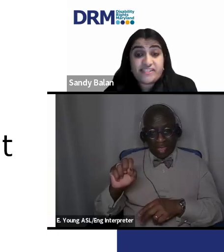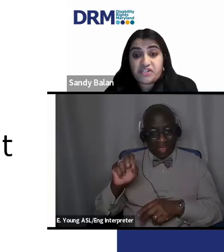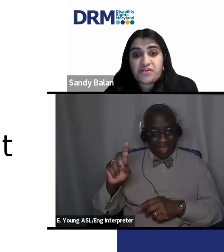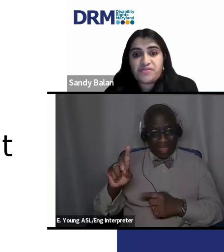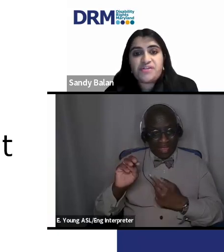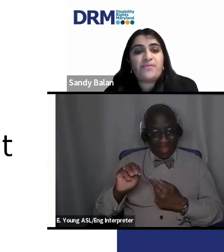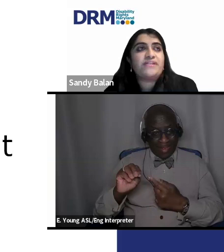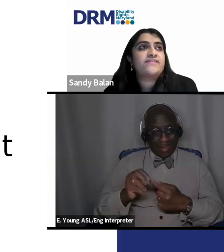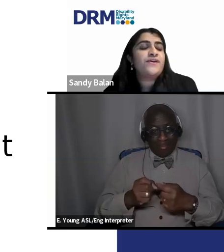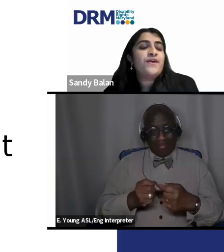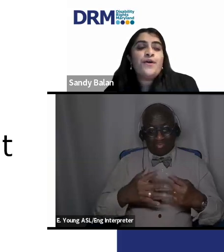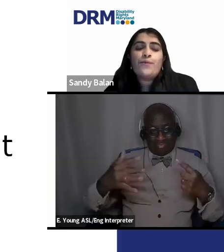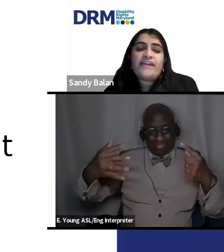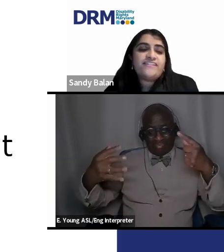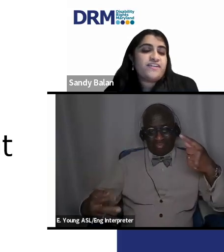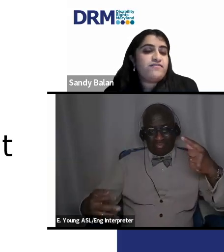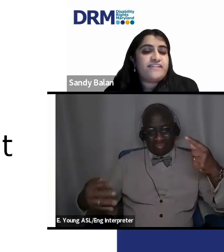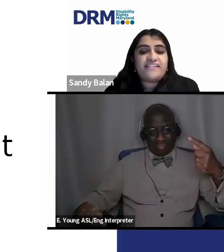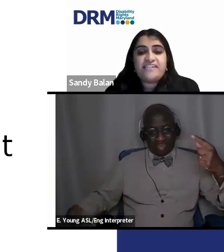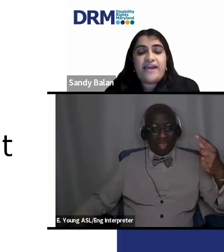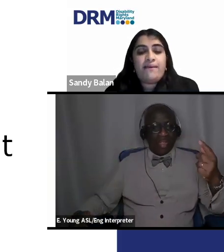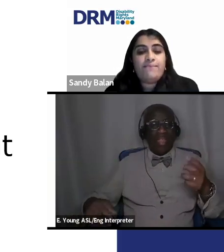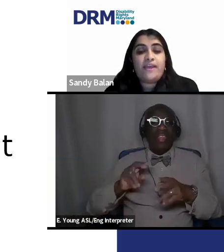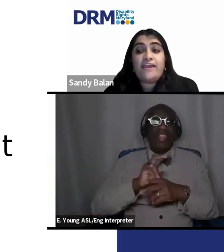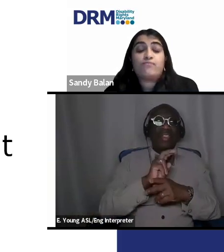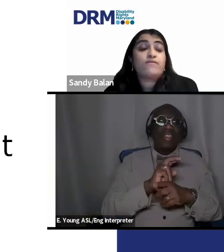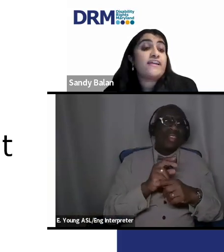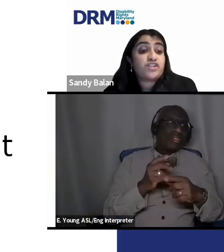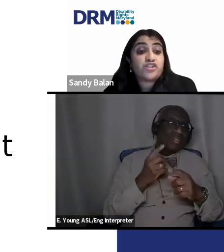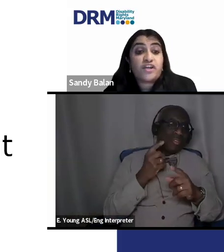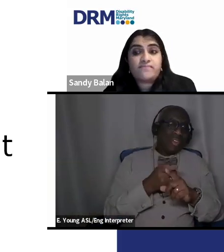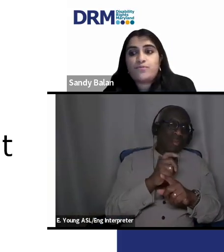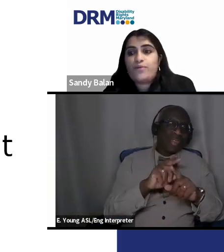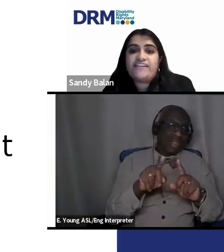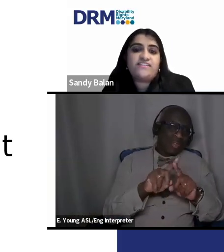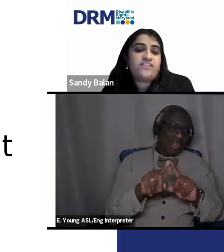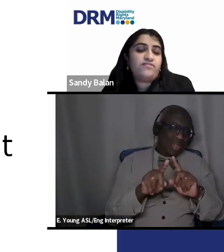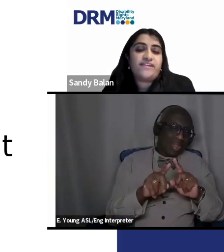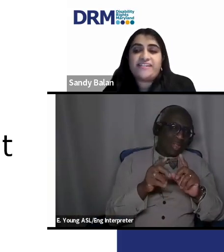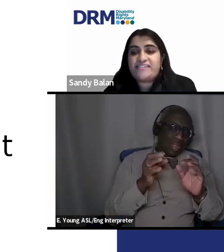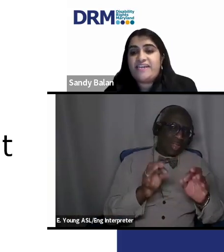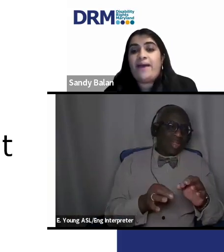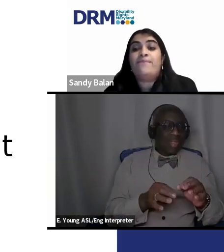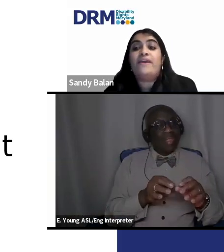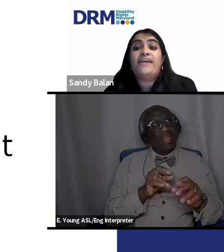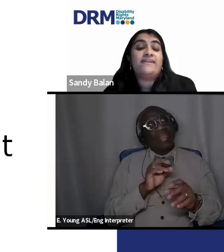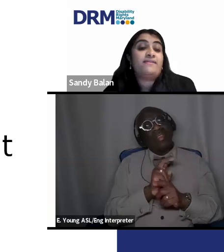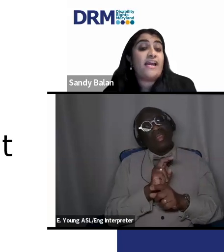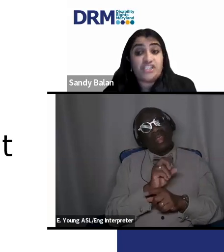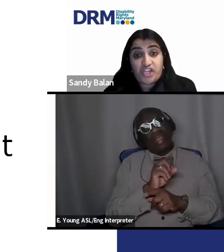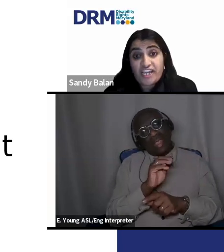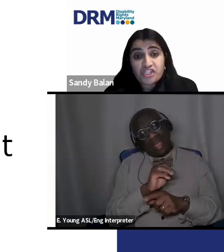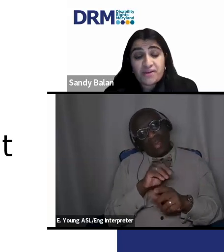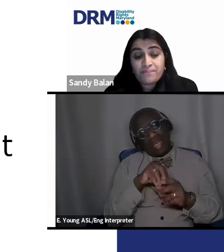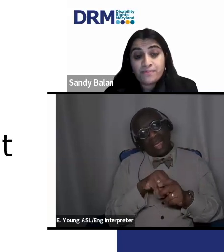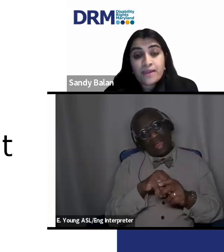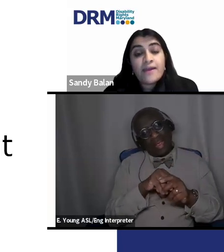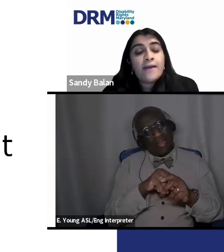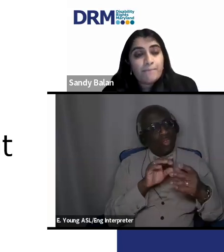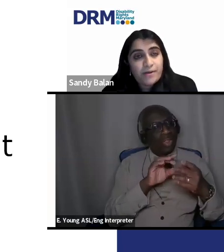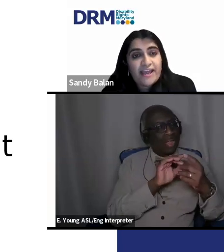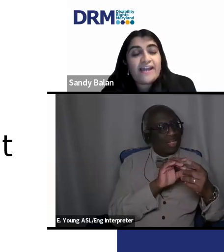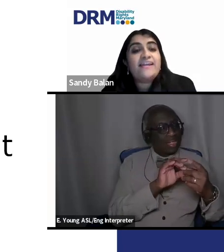of different decisions. So it's ways to use SDM in relationships, ways to use SDM in